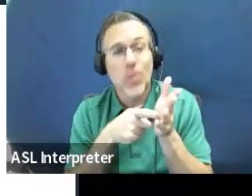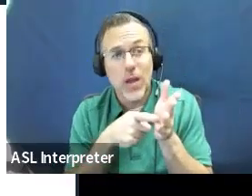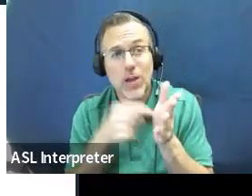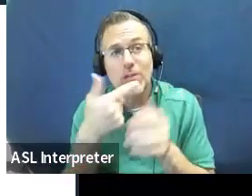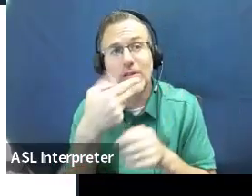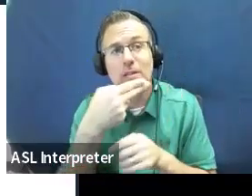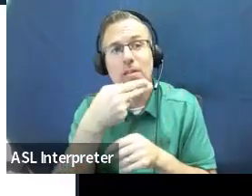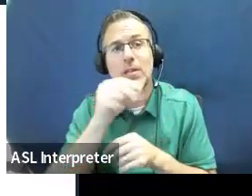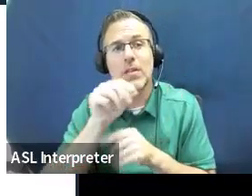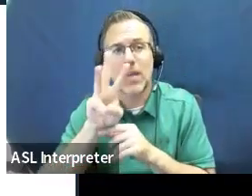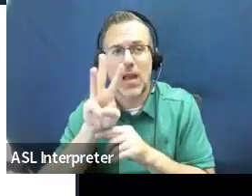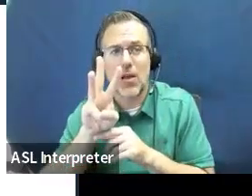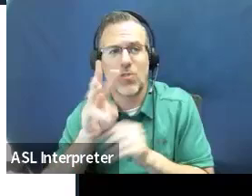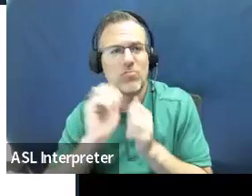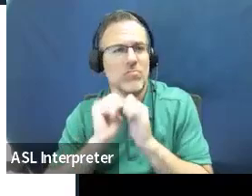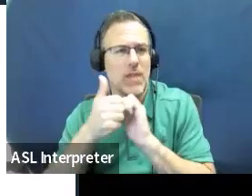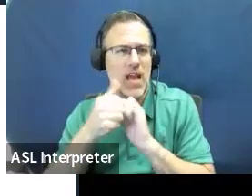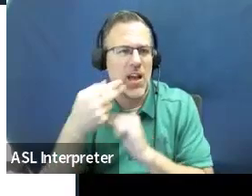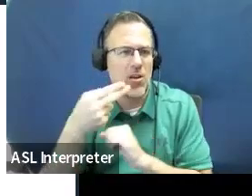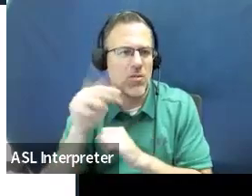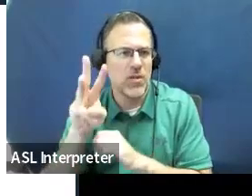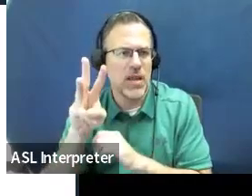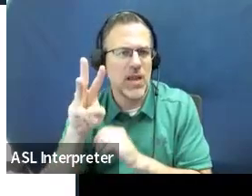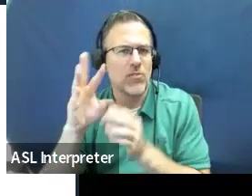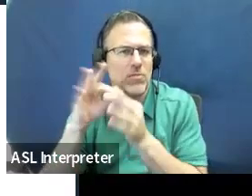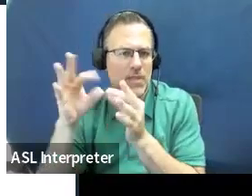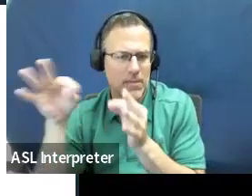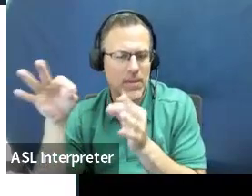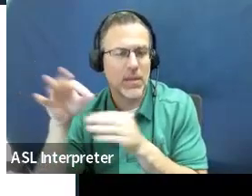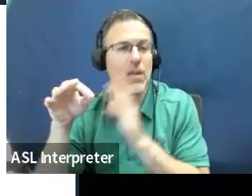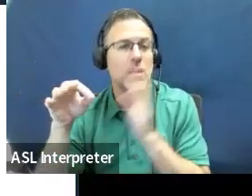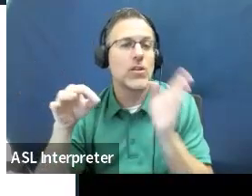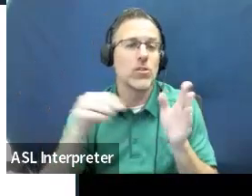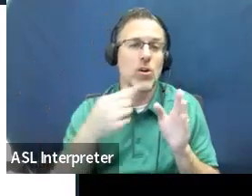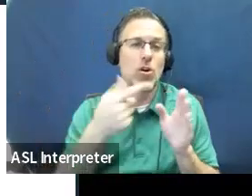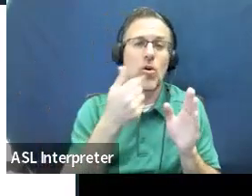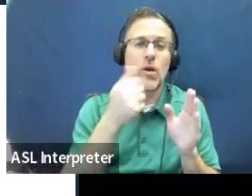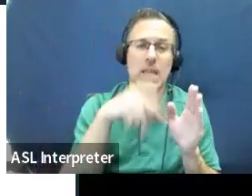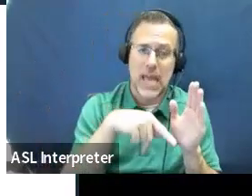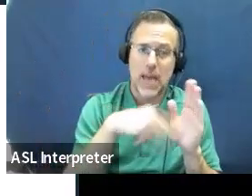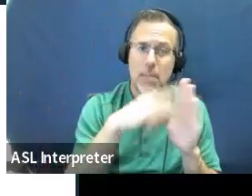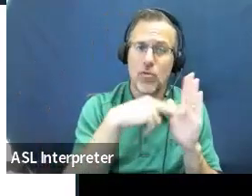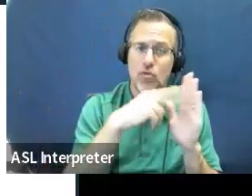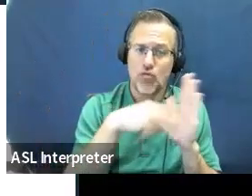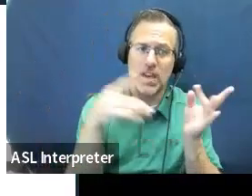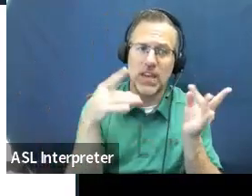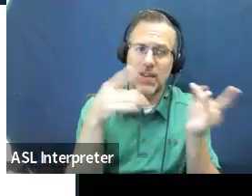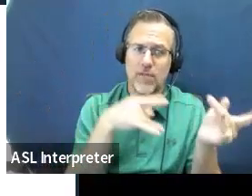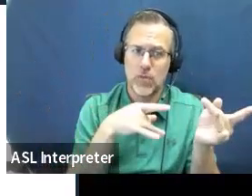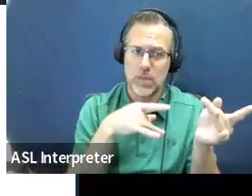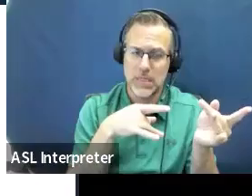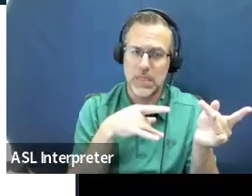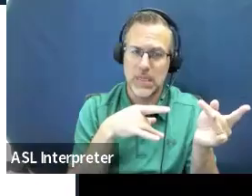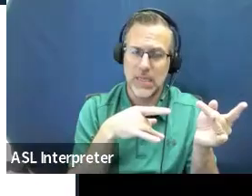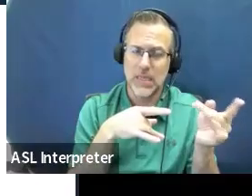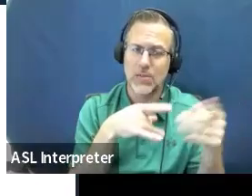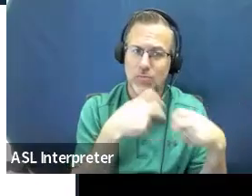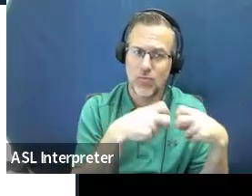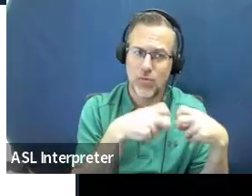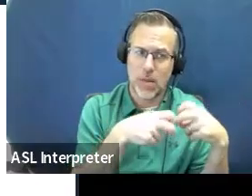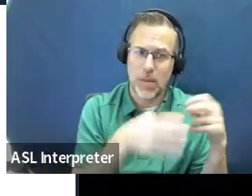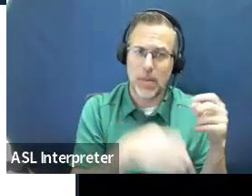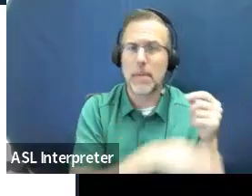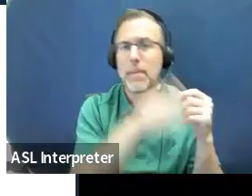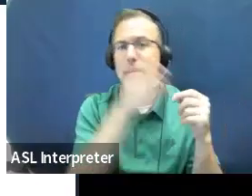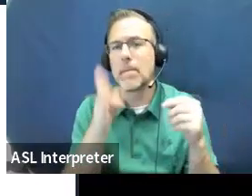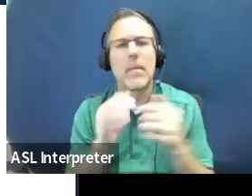a gap with reading fluency for Jimmy, and his how statement says that this impacts